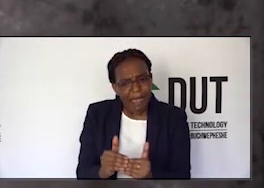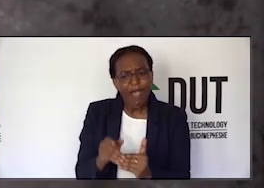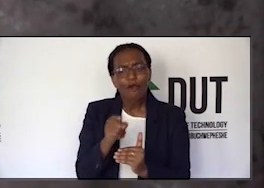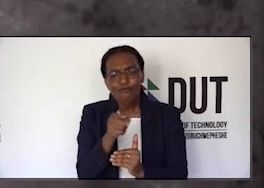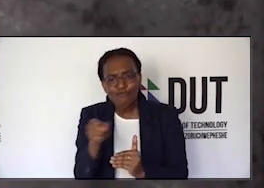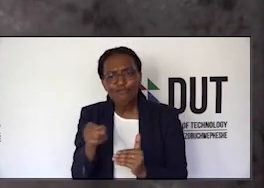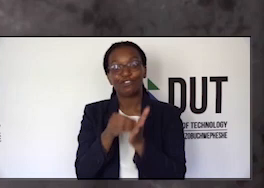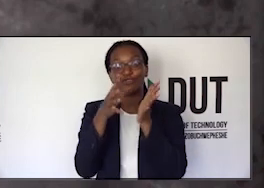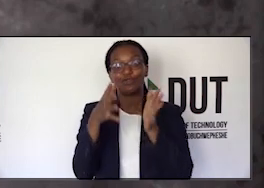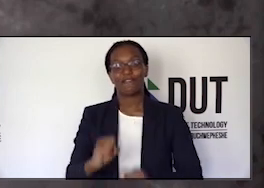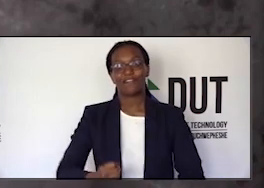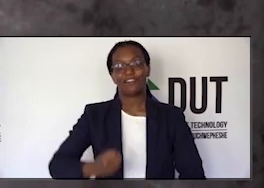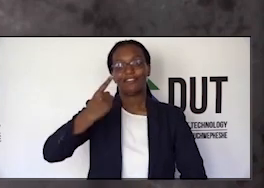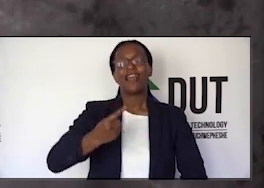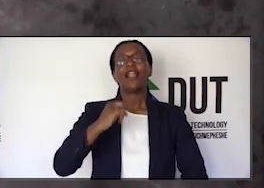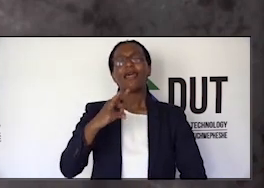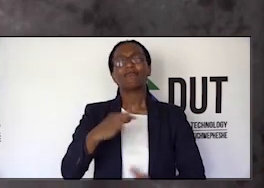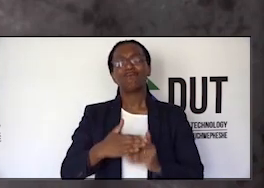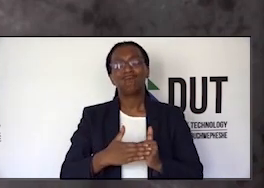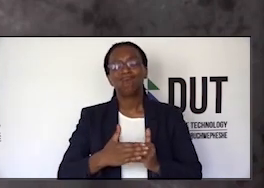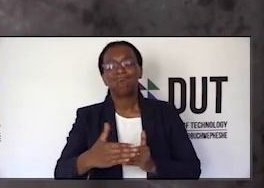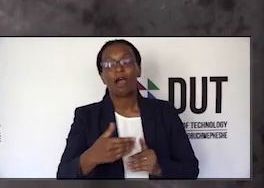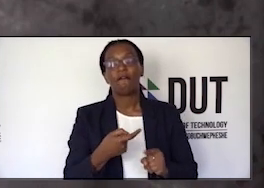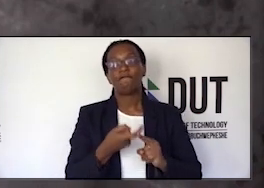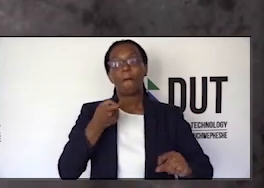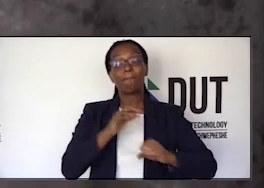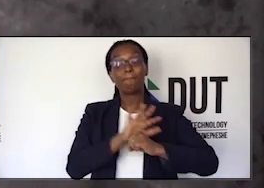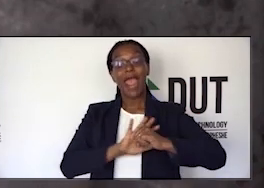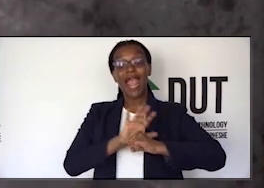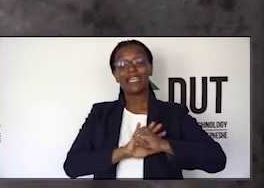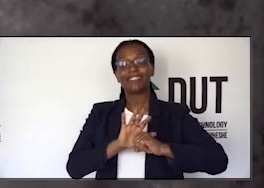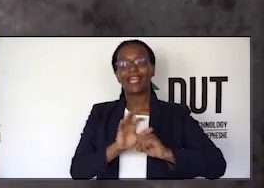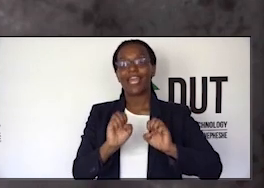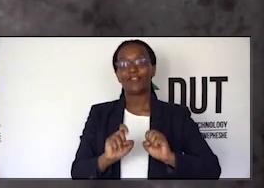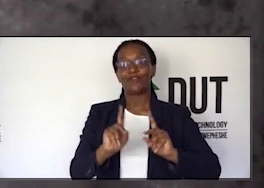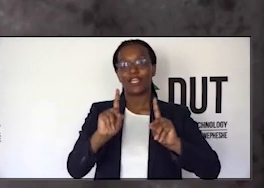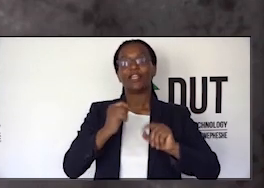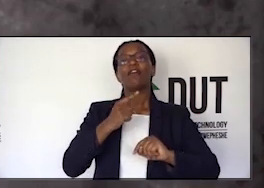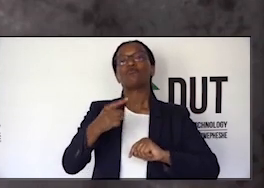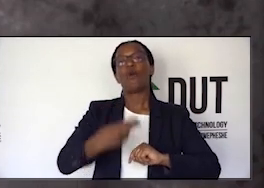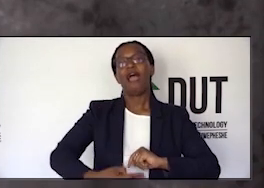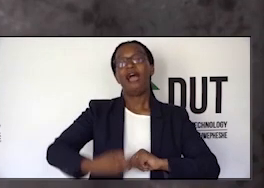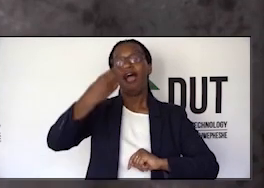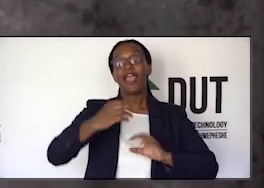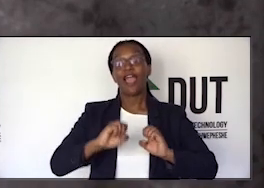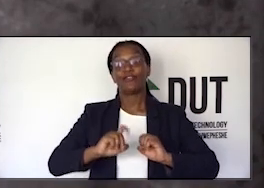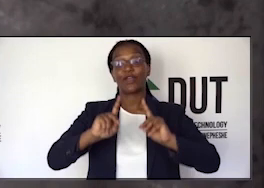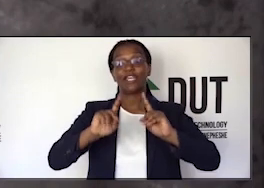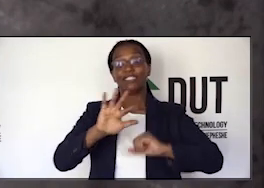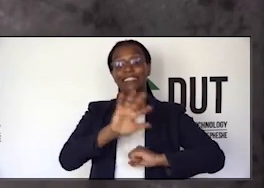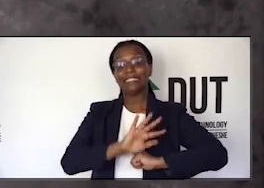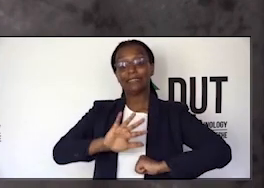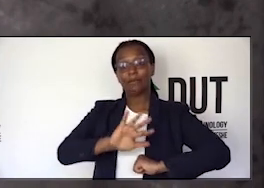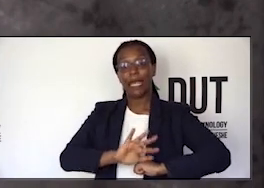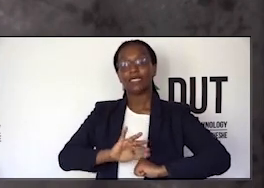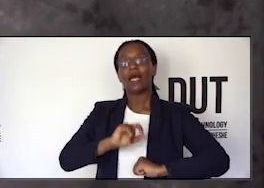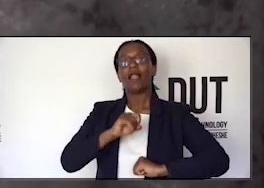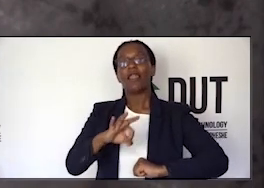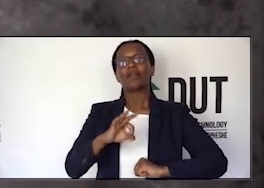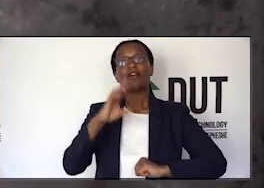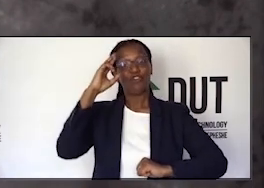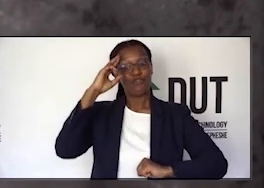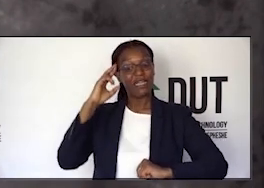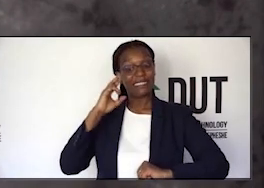your transition from basic education into the higher education space. And then the